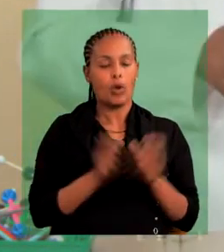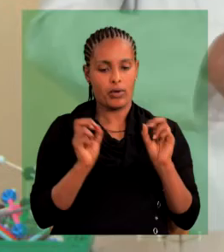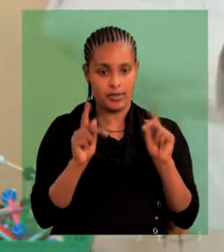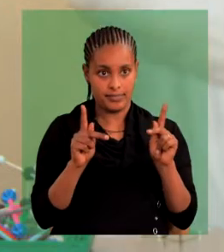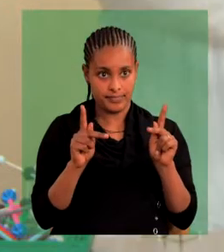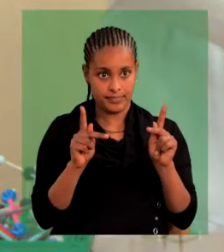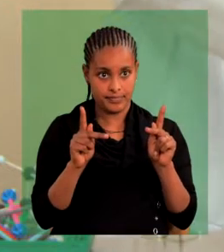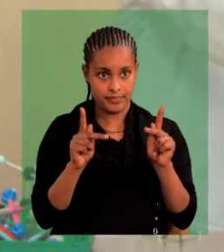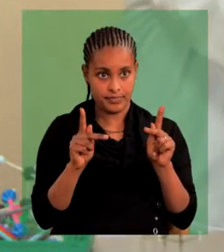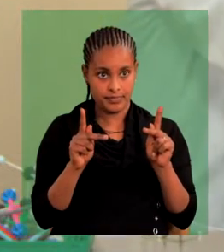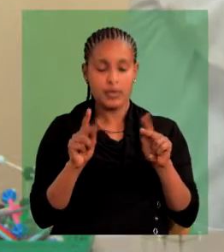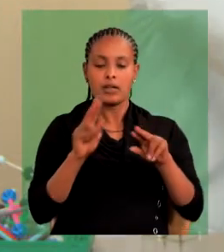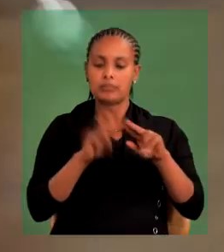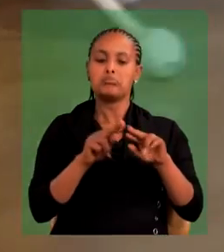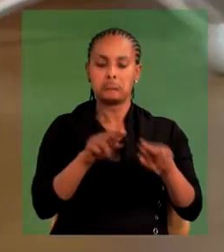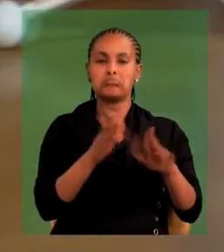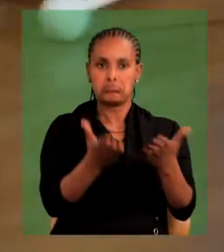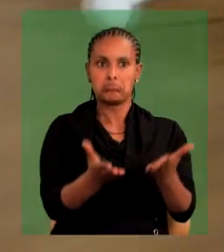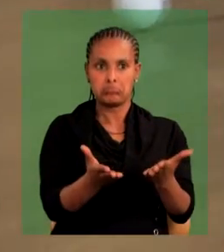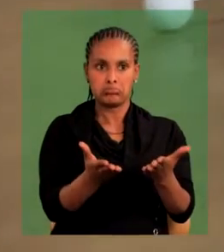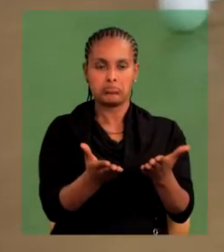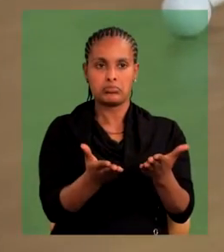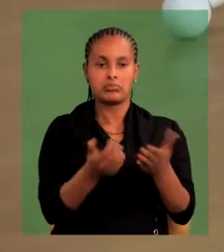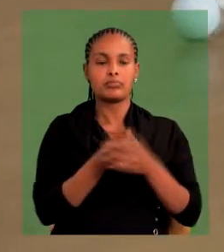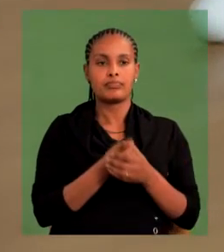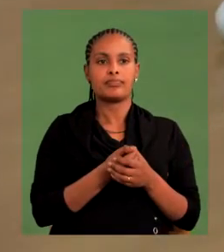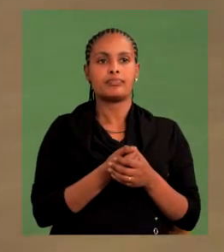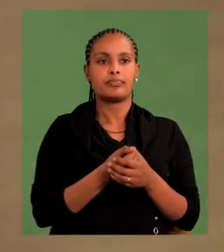Okay, so put it here. Yes.